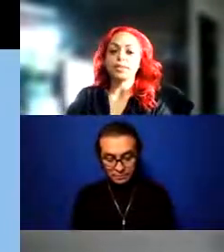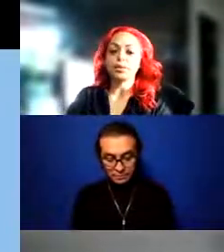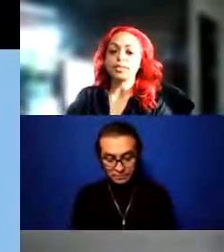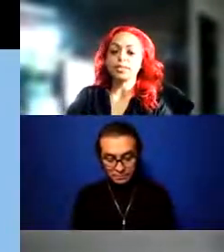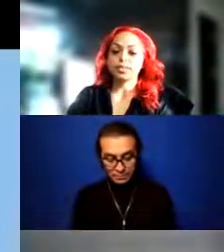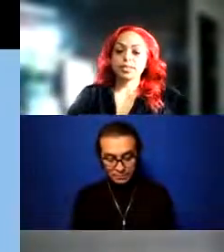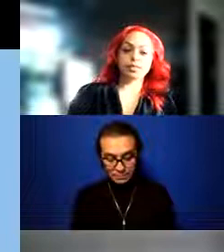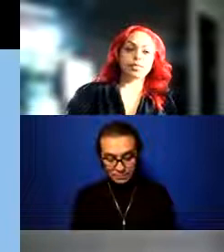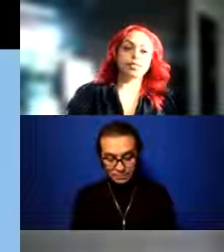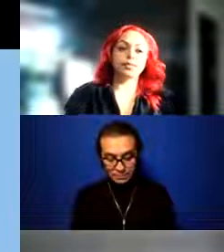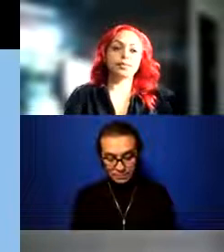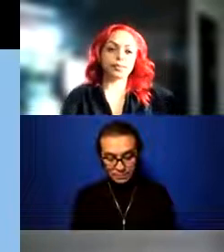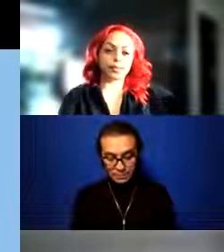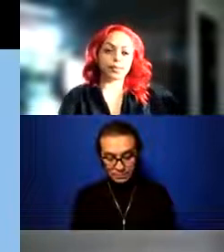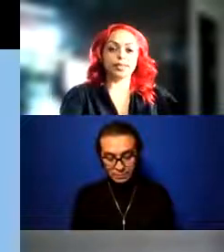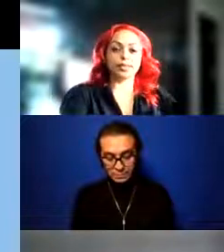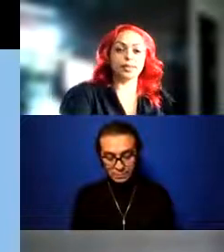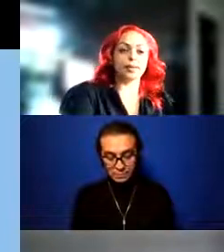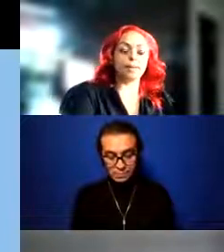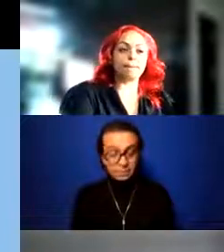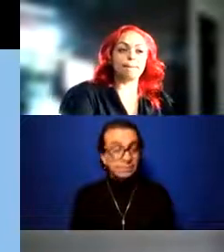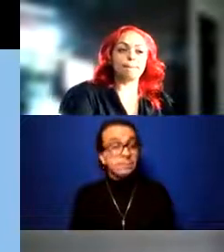you have any questions?